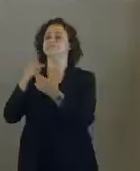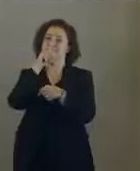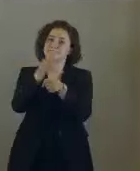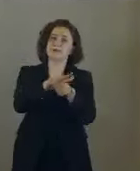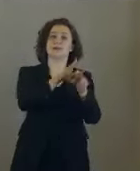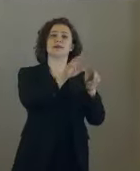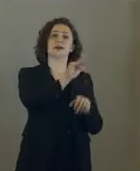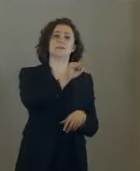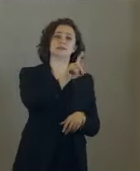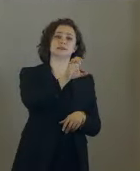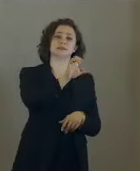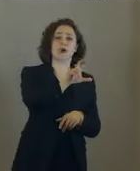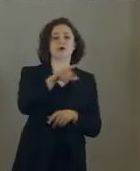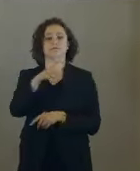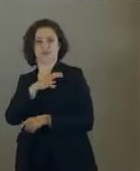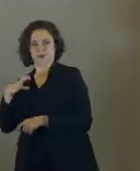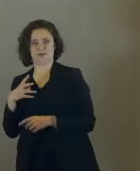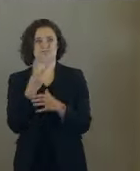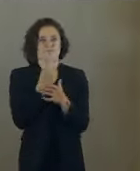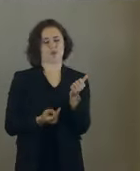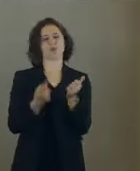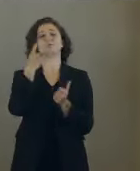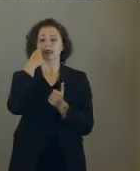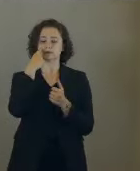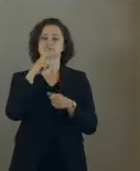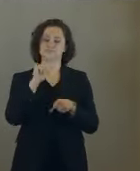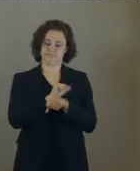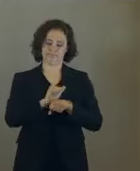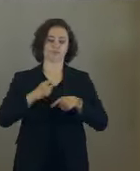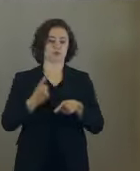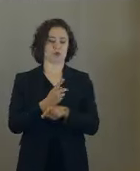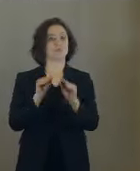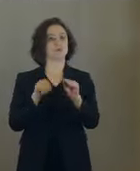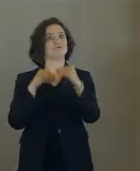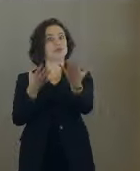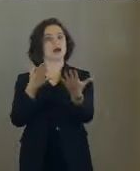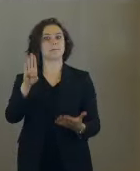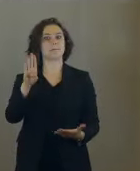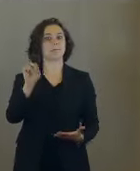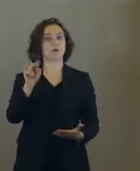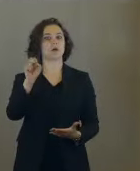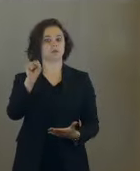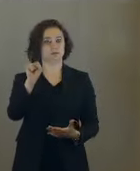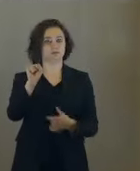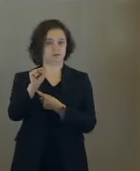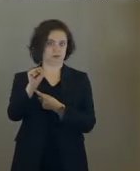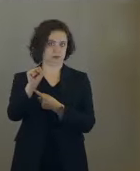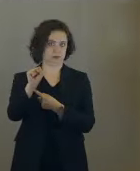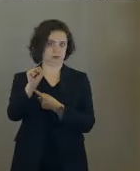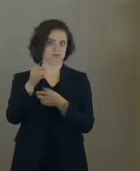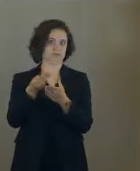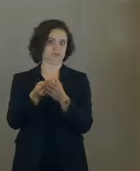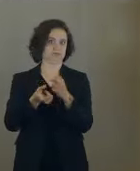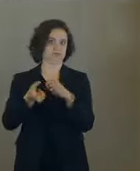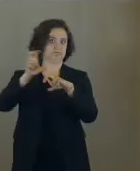this commission. And so we think it's appropriate to provide him with a bonus. And we'll